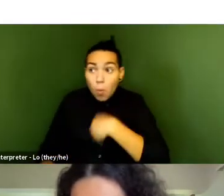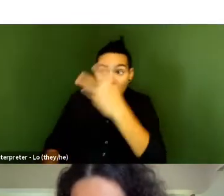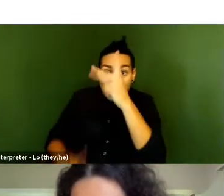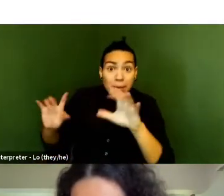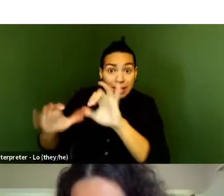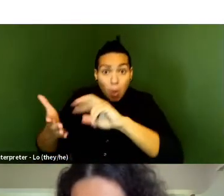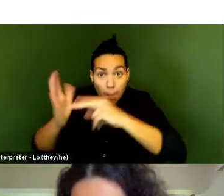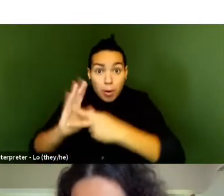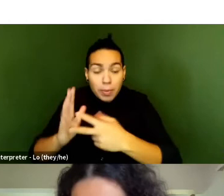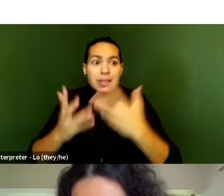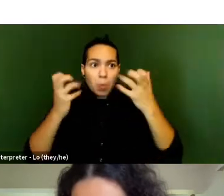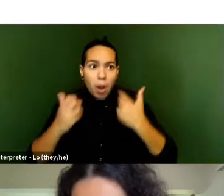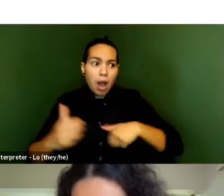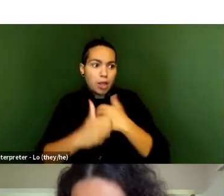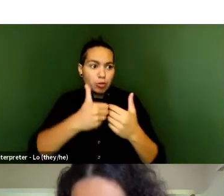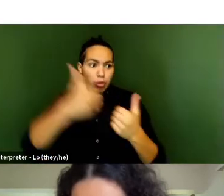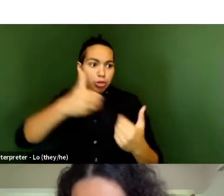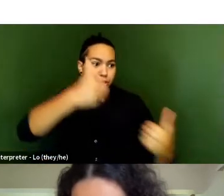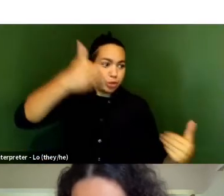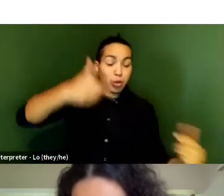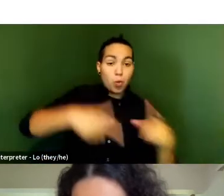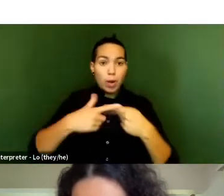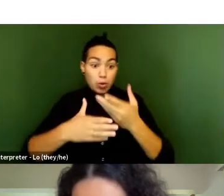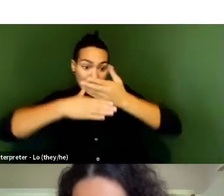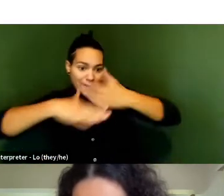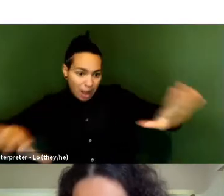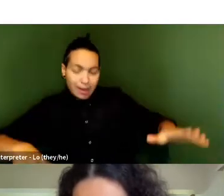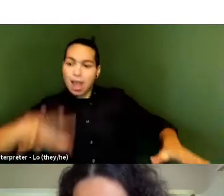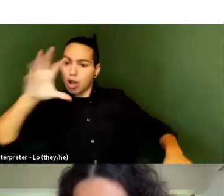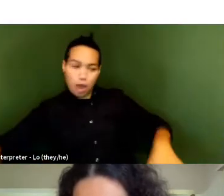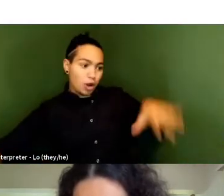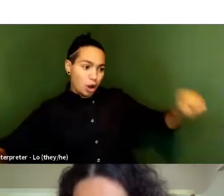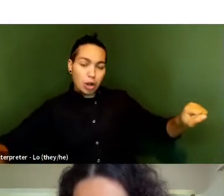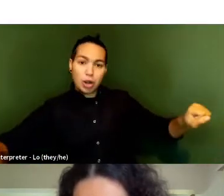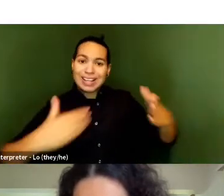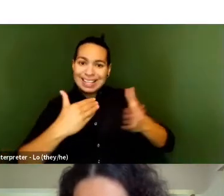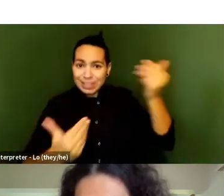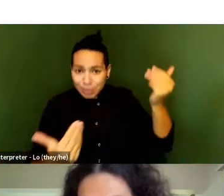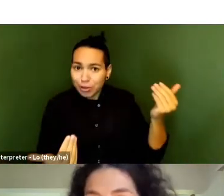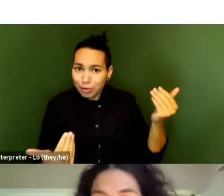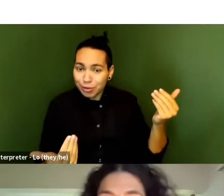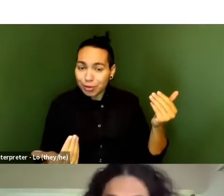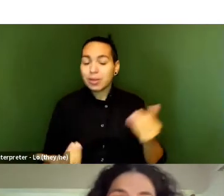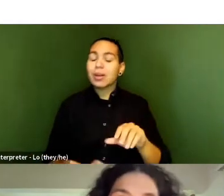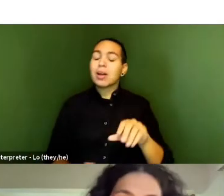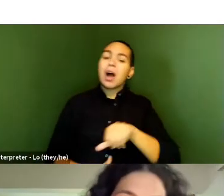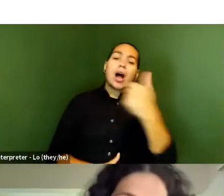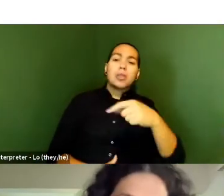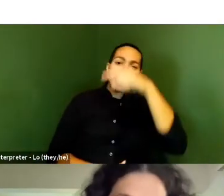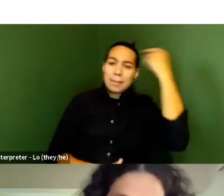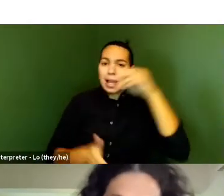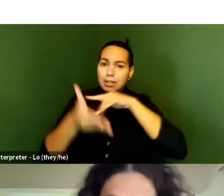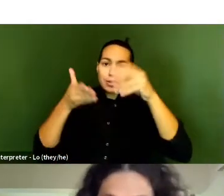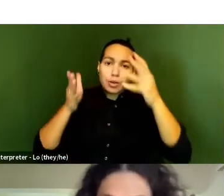happening. When you divide and conquer, like, honestly, Robin D.G. Kelly, some other Black scholars have said that race is